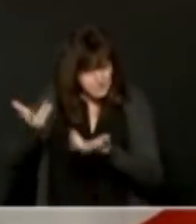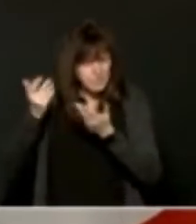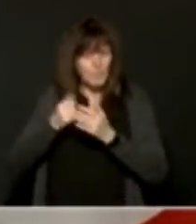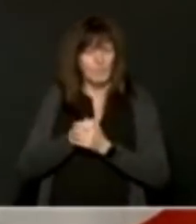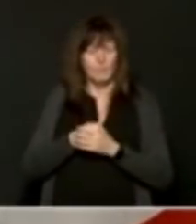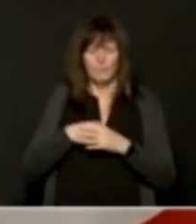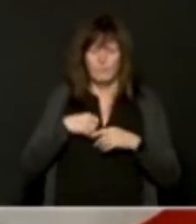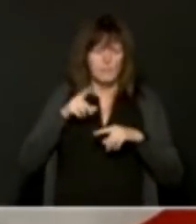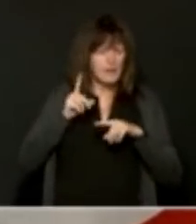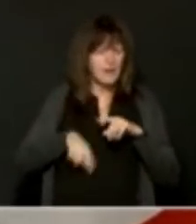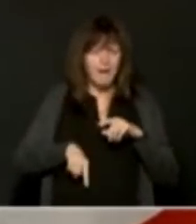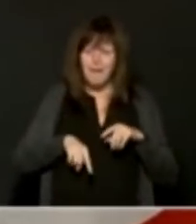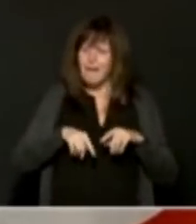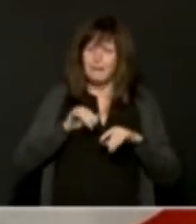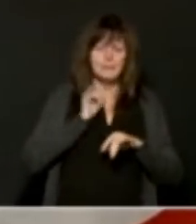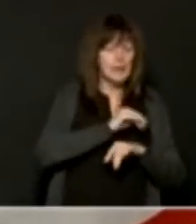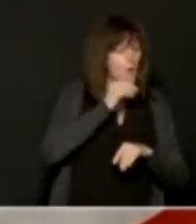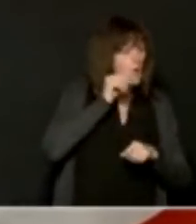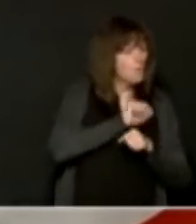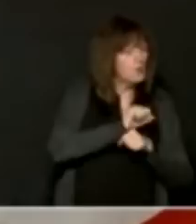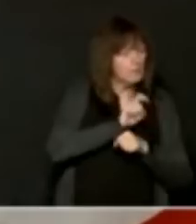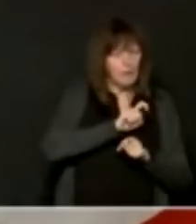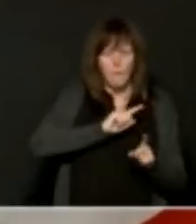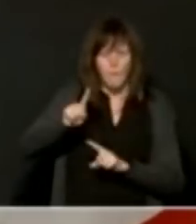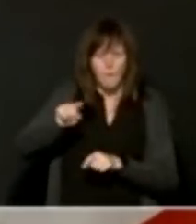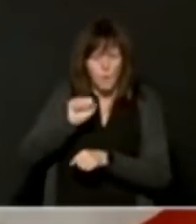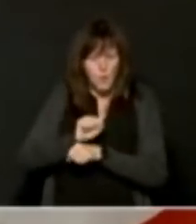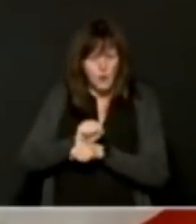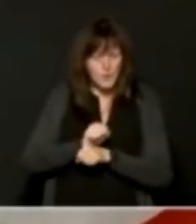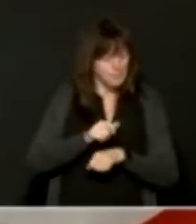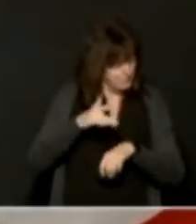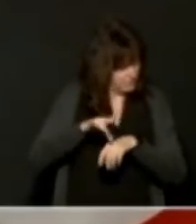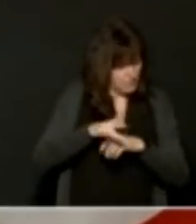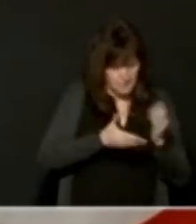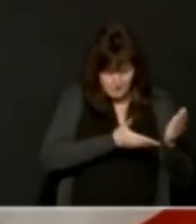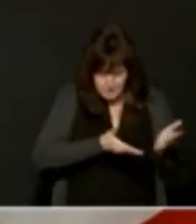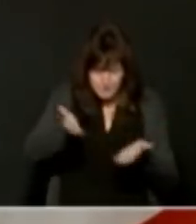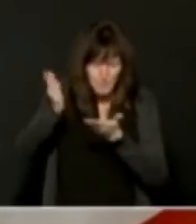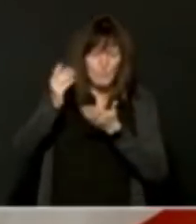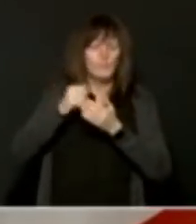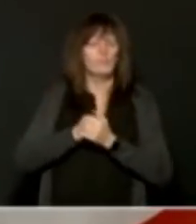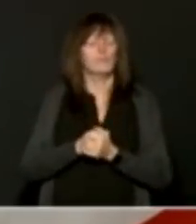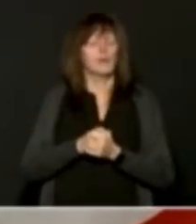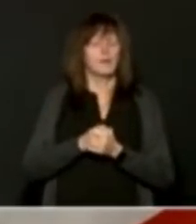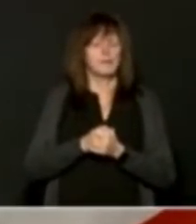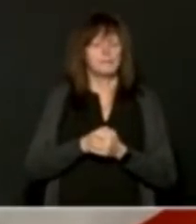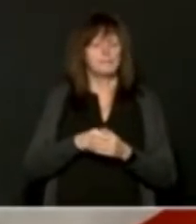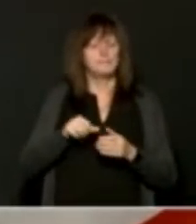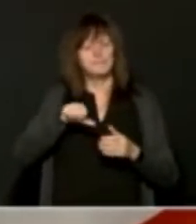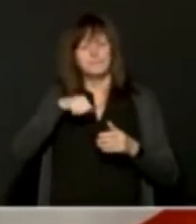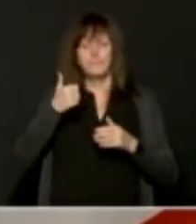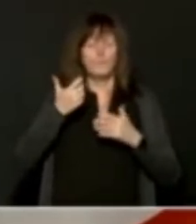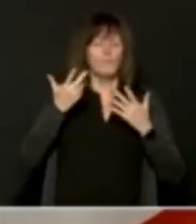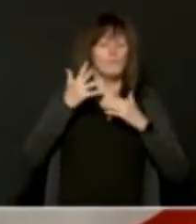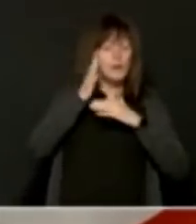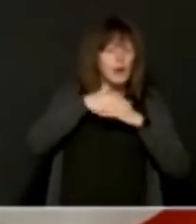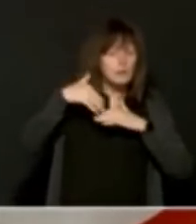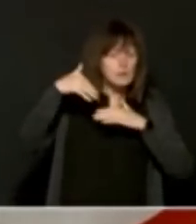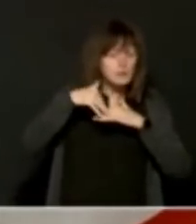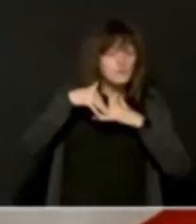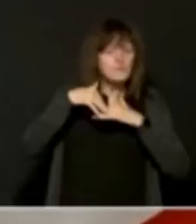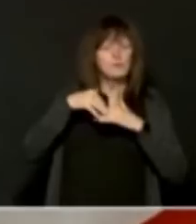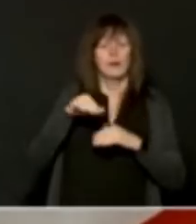in addition to the other channels previously available to book their appointments to First Nations, Inuit, and Métis